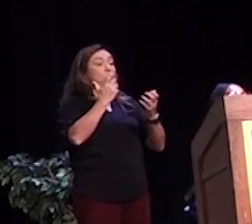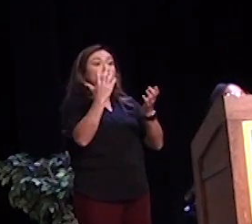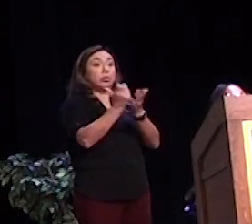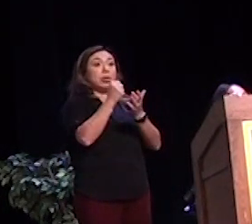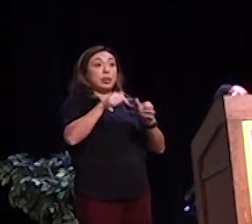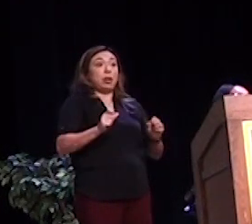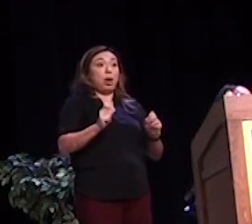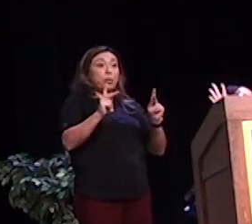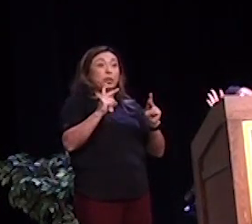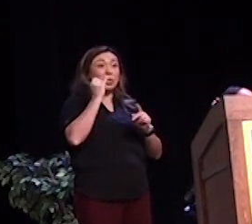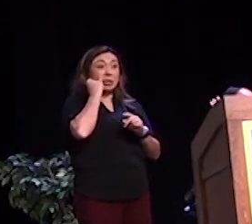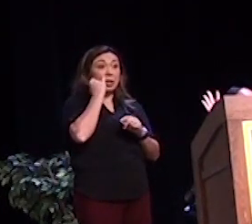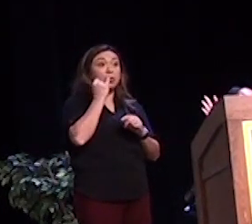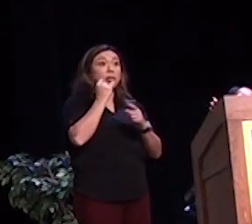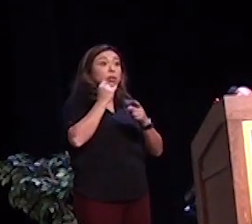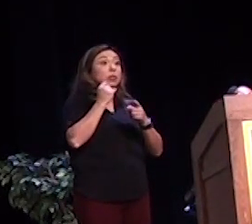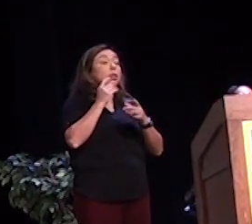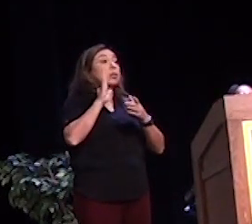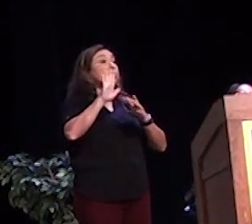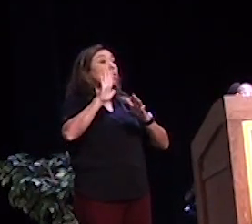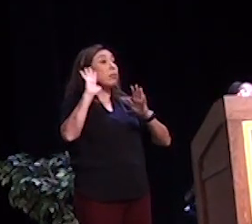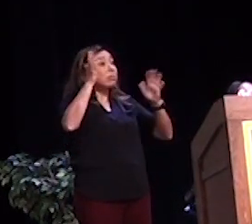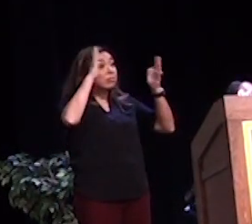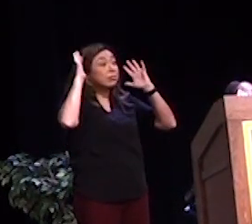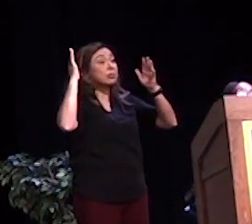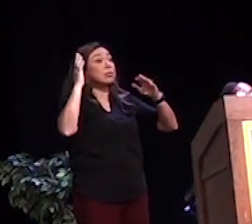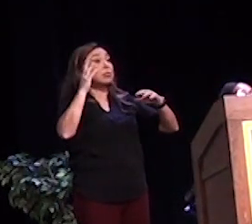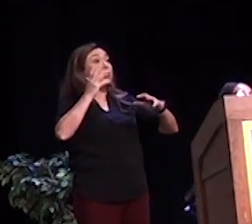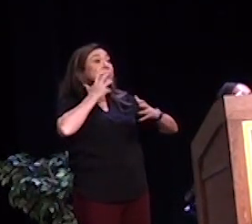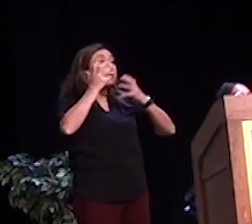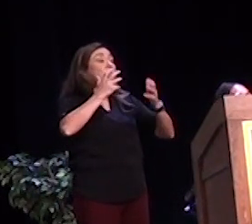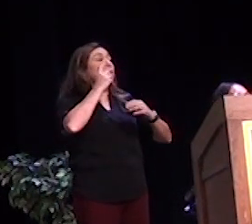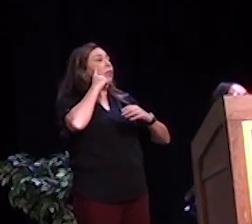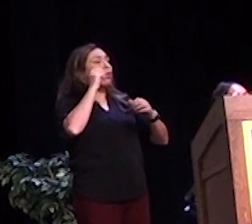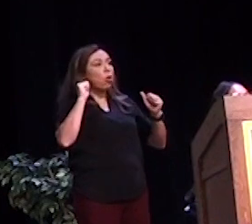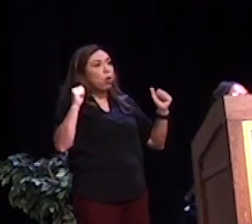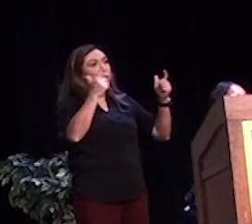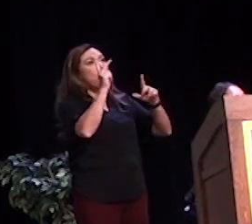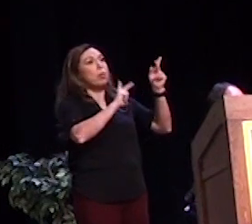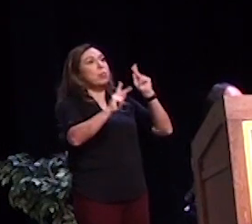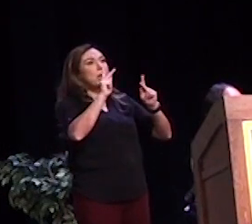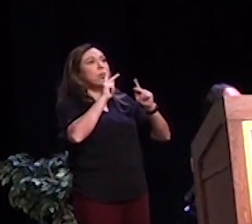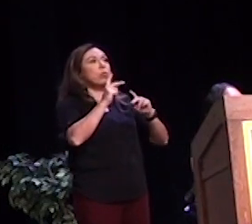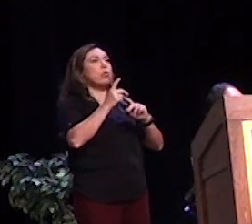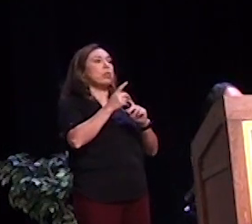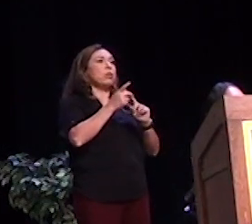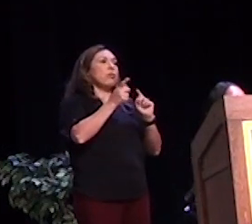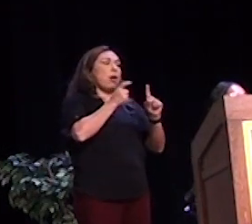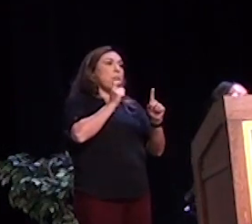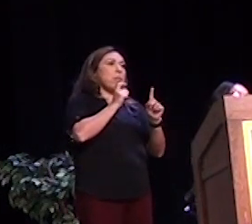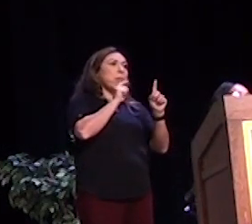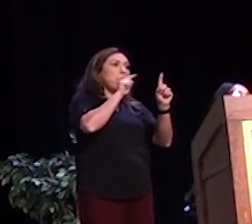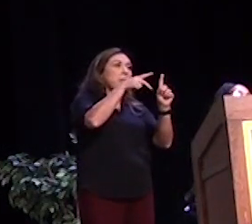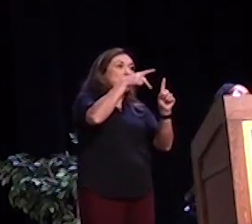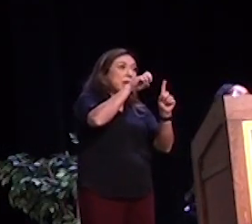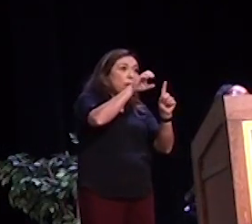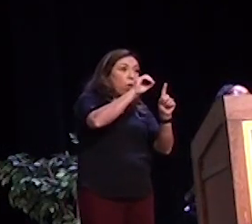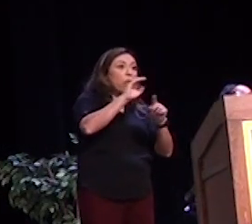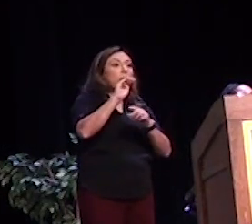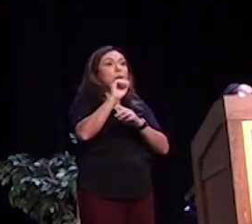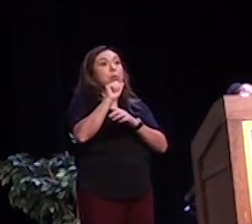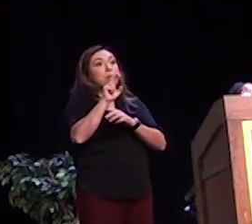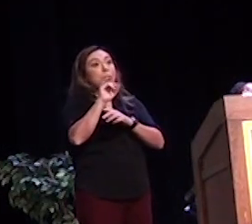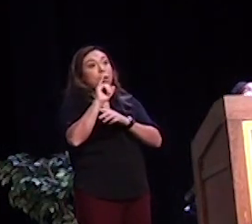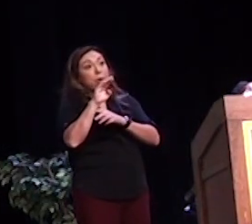opportunity again, if y'all will please raise your claps, your applause, and your cheers for everyone from the PEO, is Monty